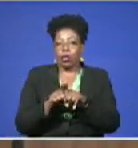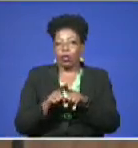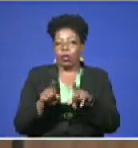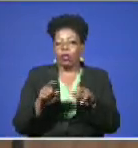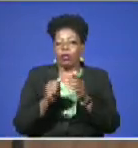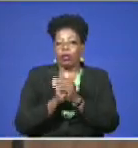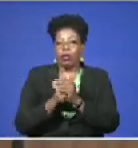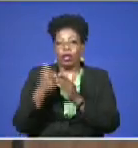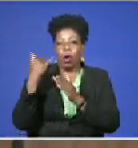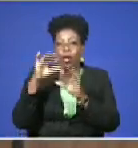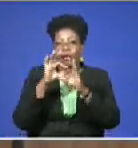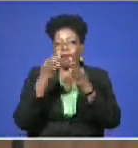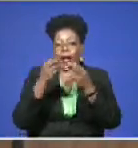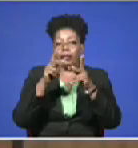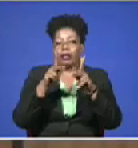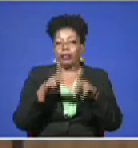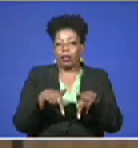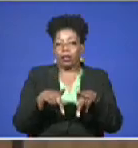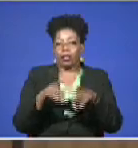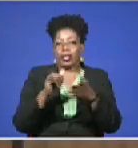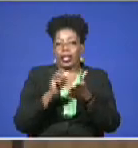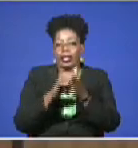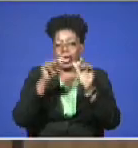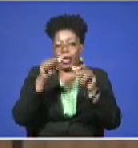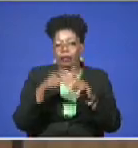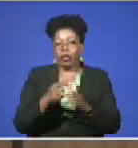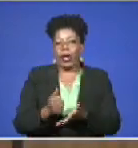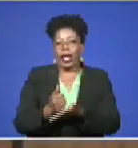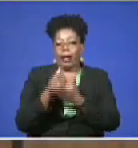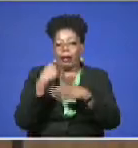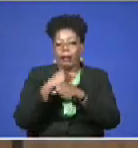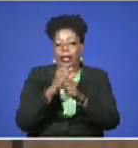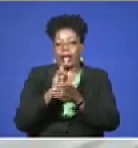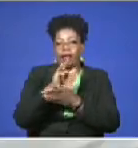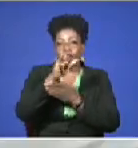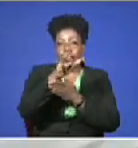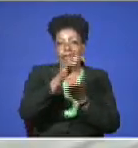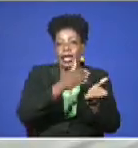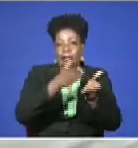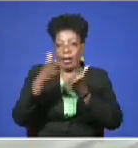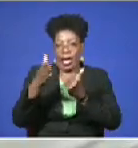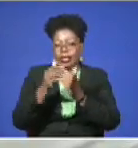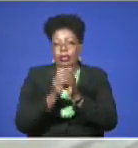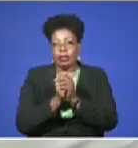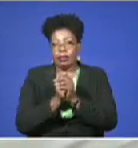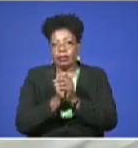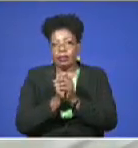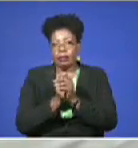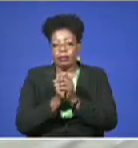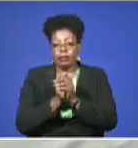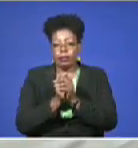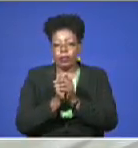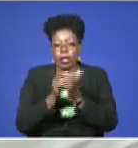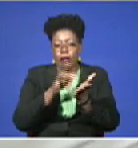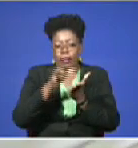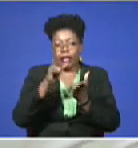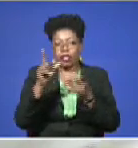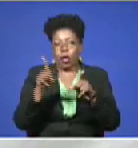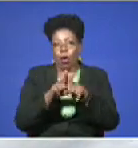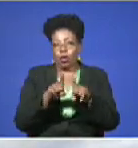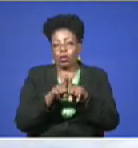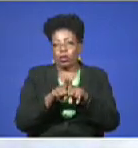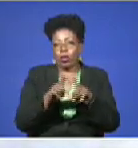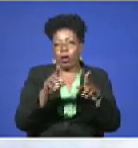we will also contact the family members that they would be able to assist us in making flight arrangements. Prosecution is also another important component of